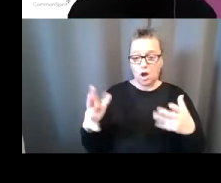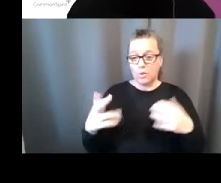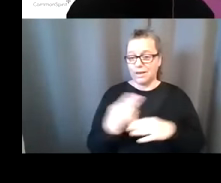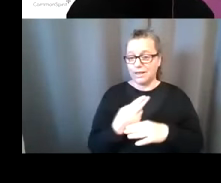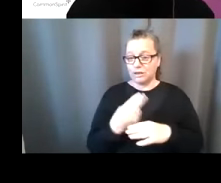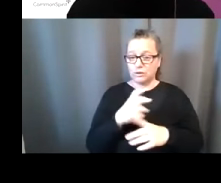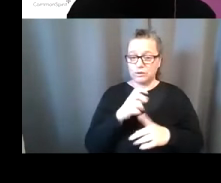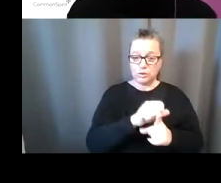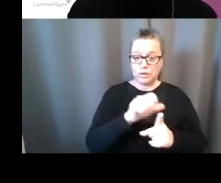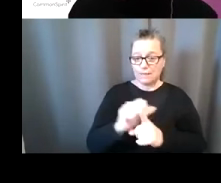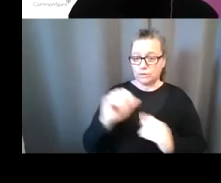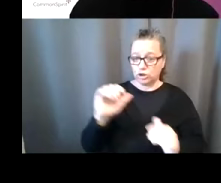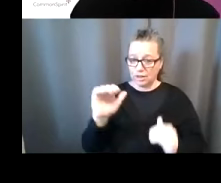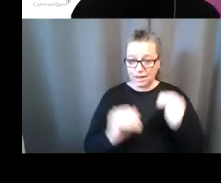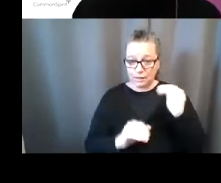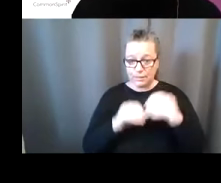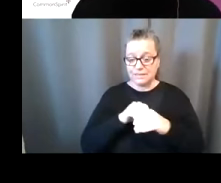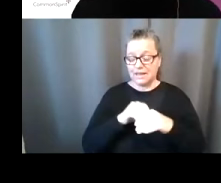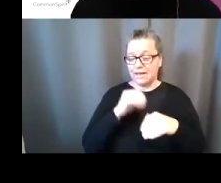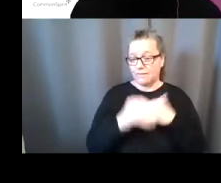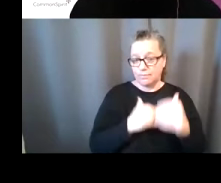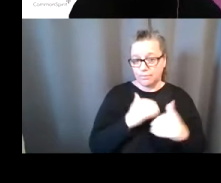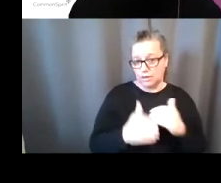capturing inequities in the process.